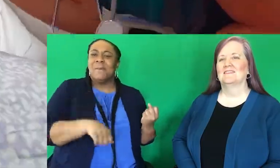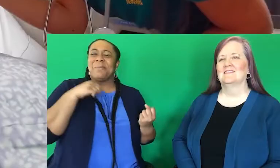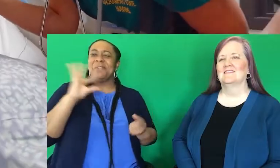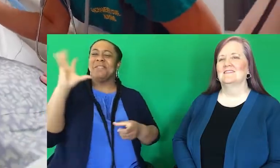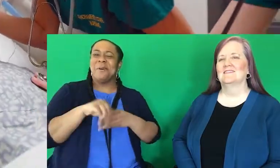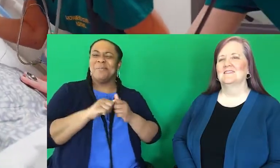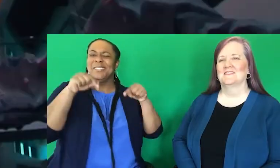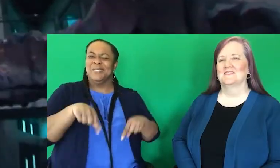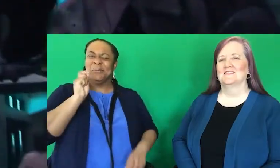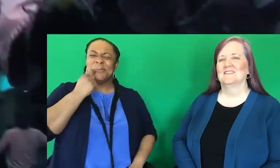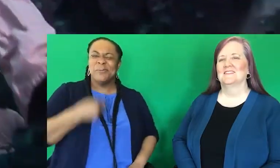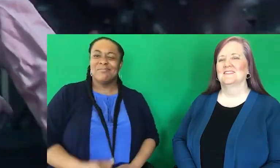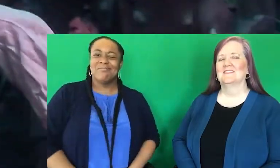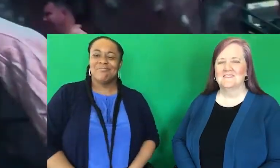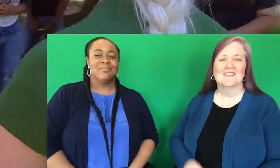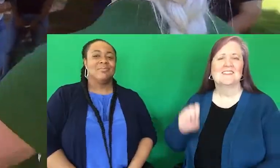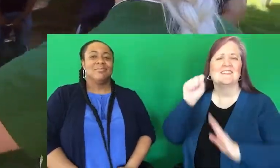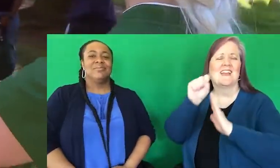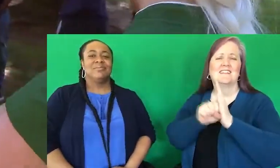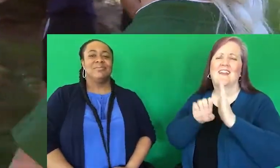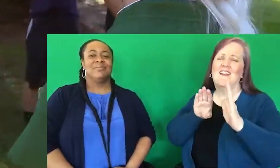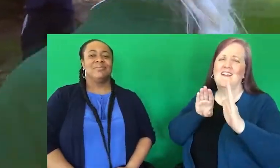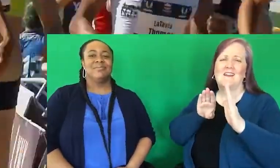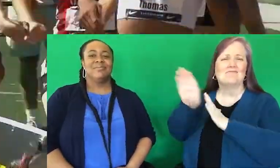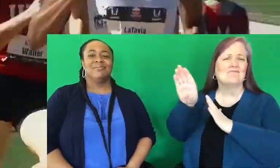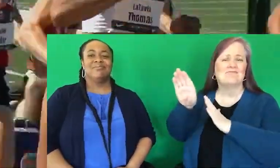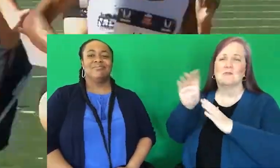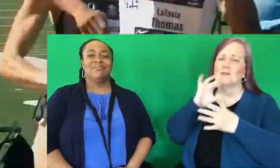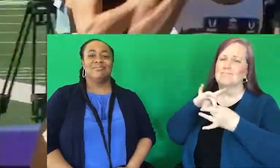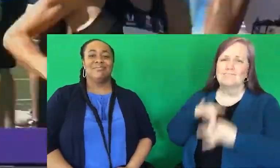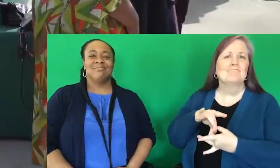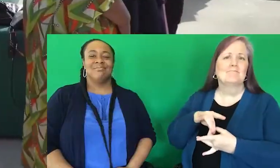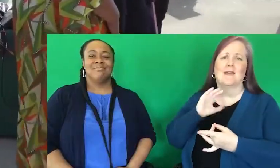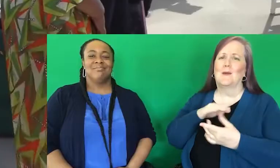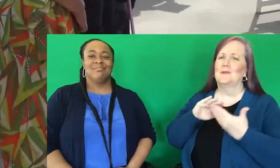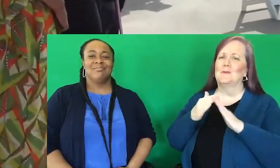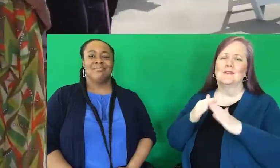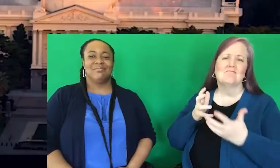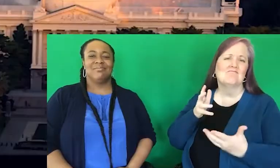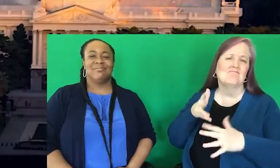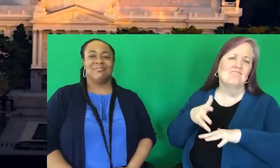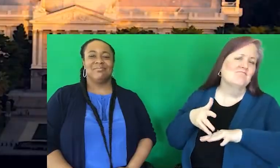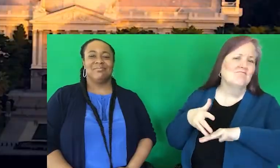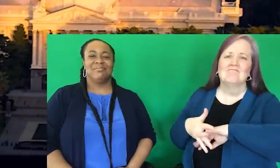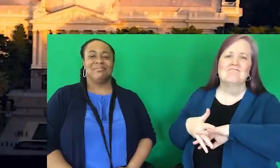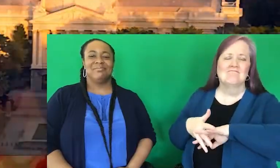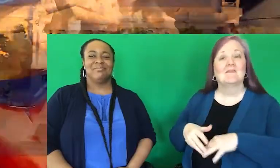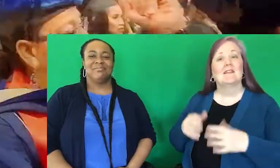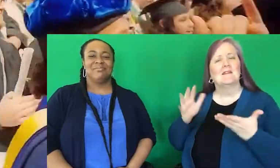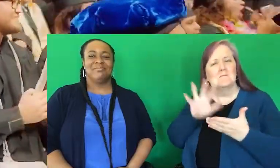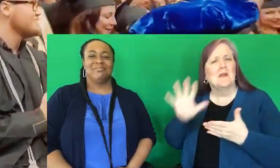resilient, and it makes me happy to be a part of something cool. I love talking about Sac State is a thriving university, deeply anchored in our